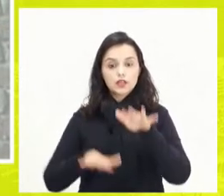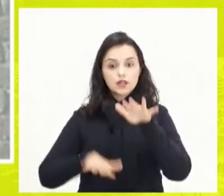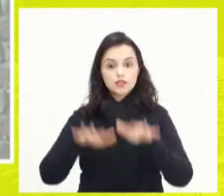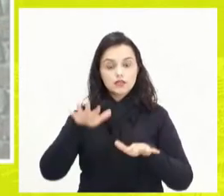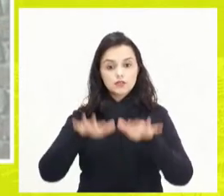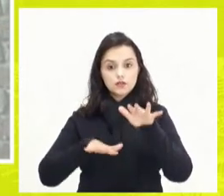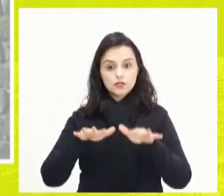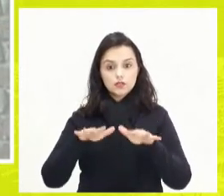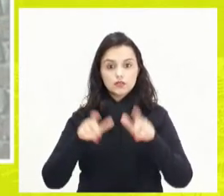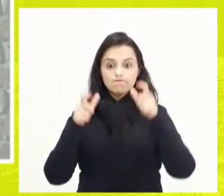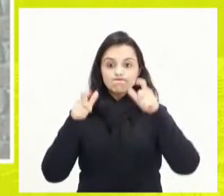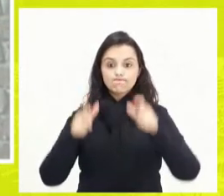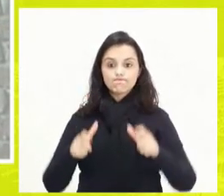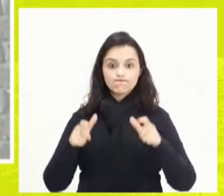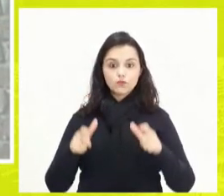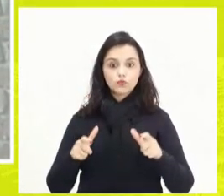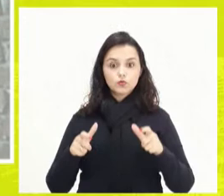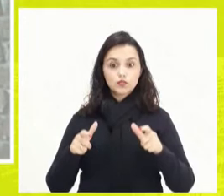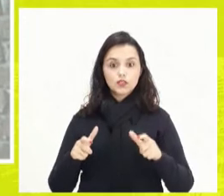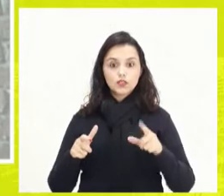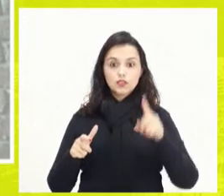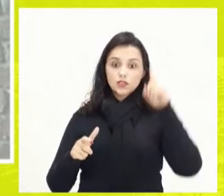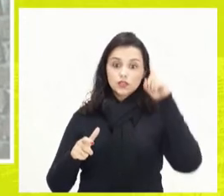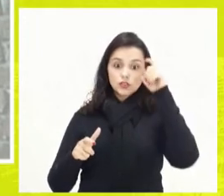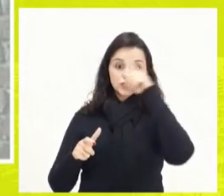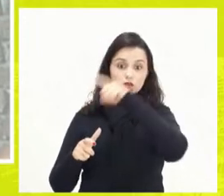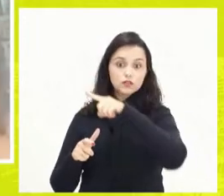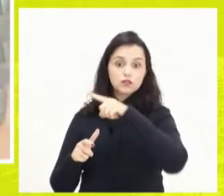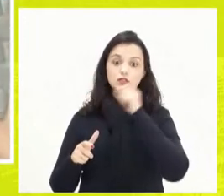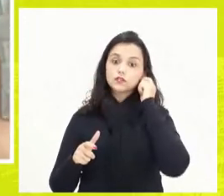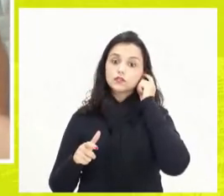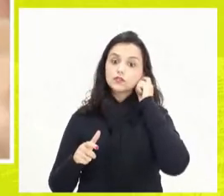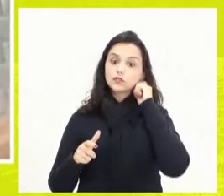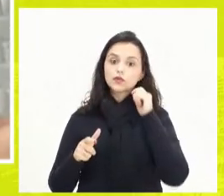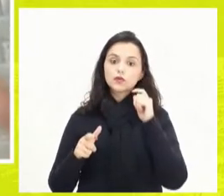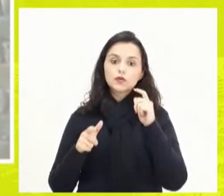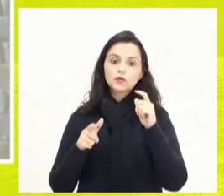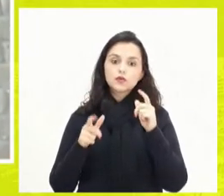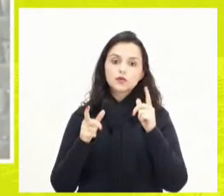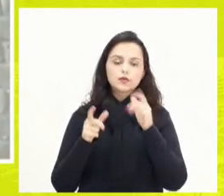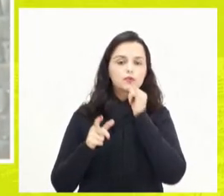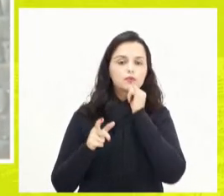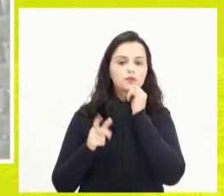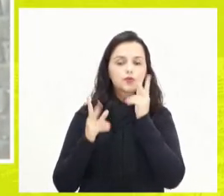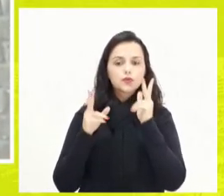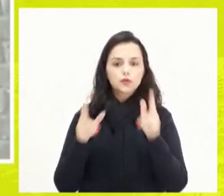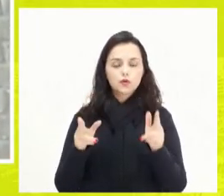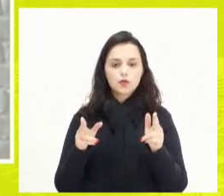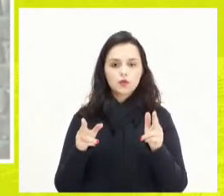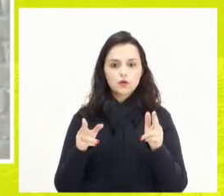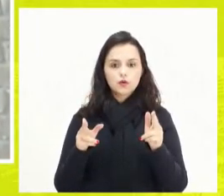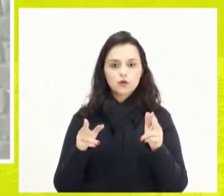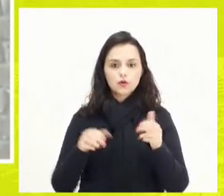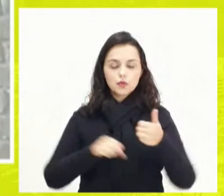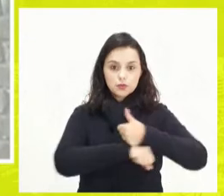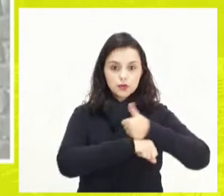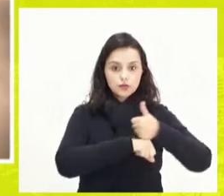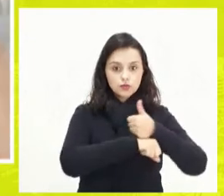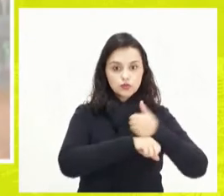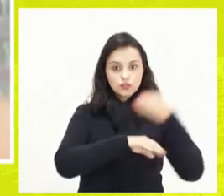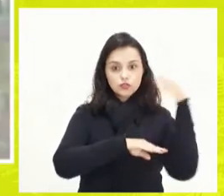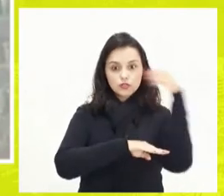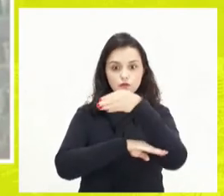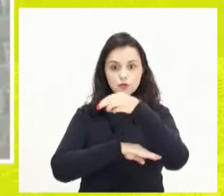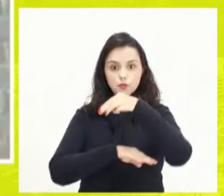times and that's an environment that it's not healthy imagine something like professionals